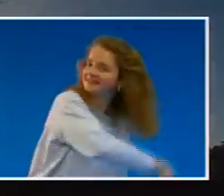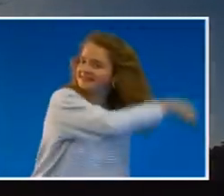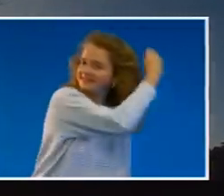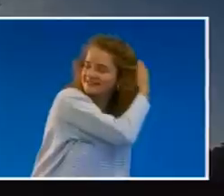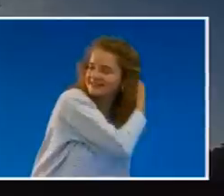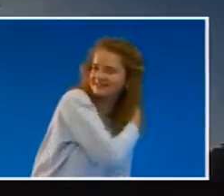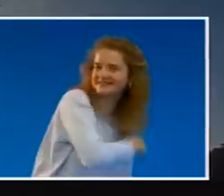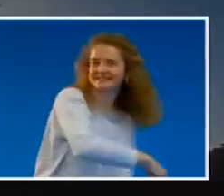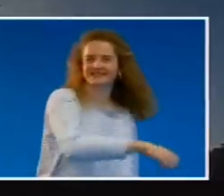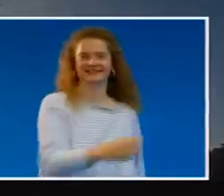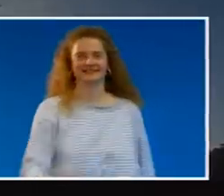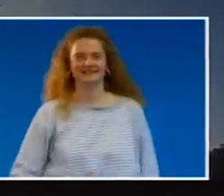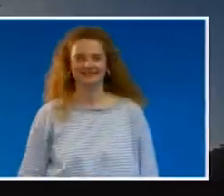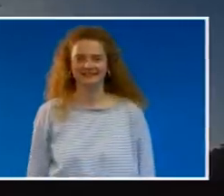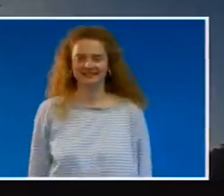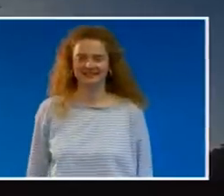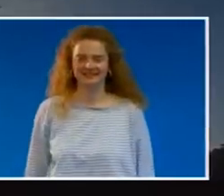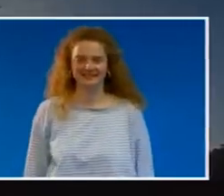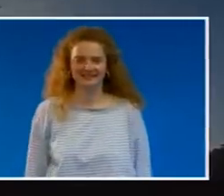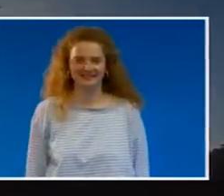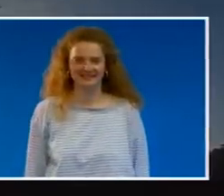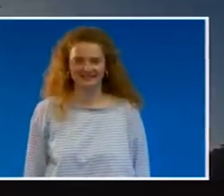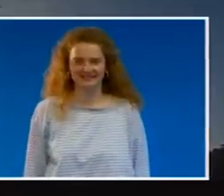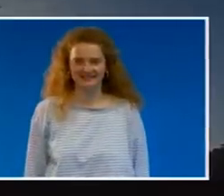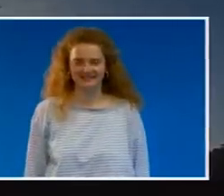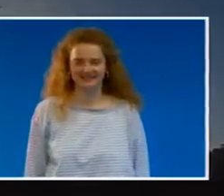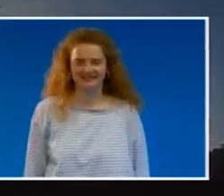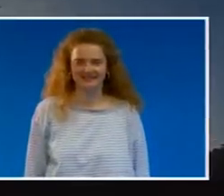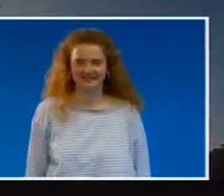way we brush our hair on a cold and frosty morning.